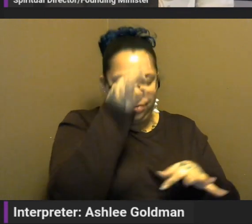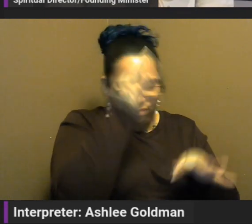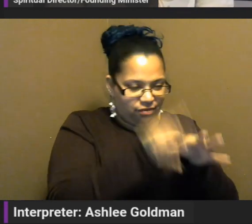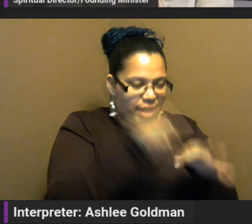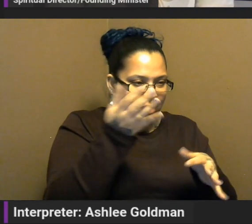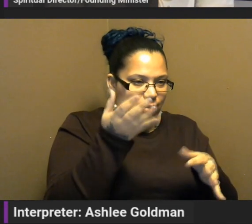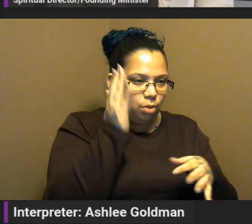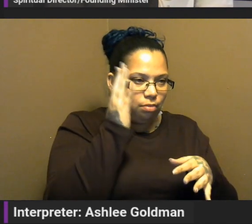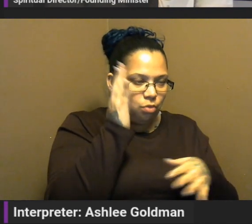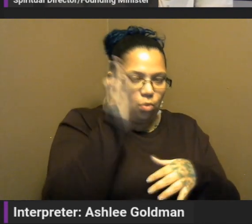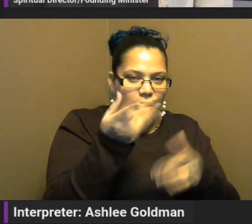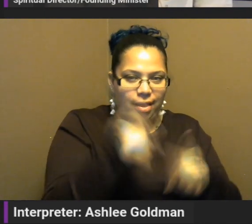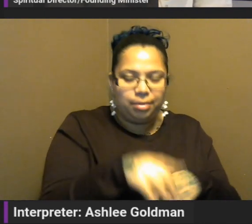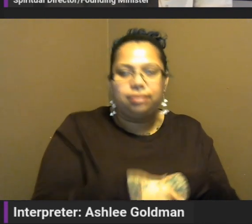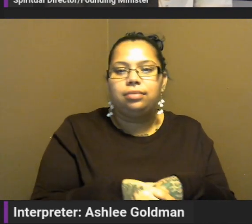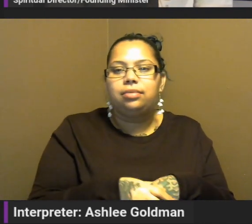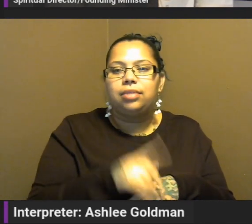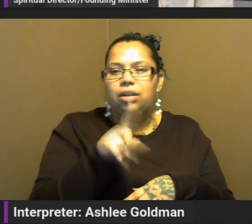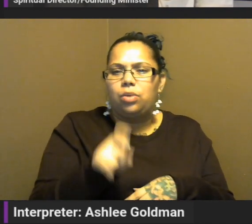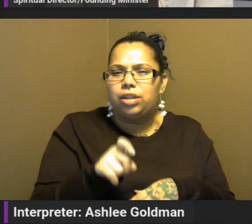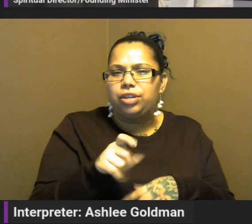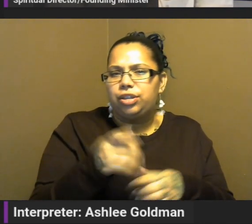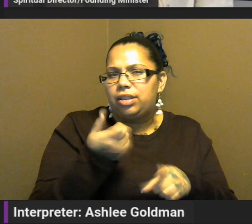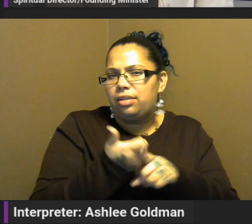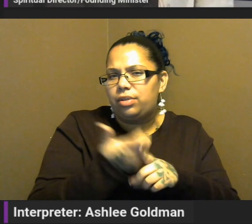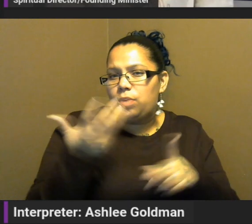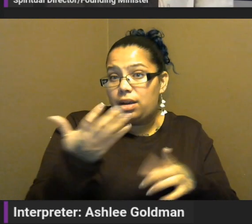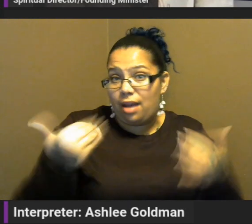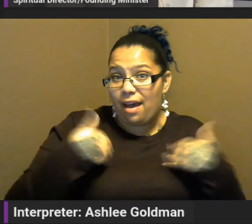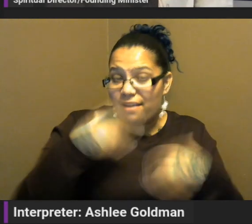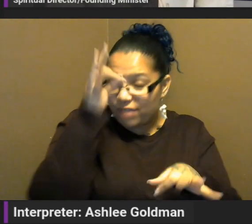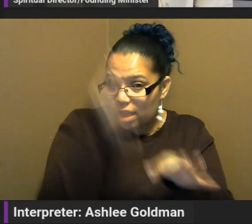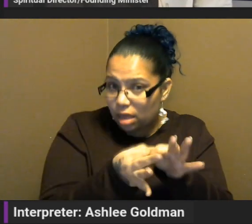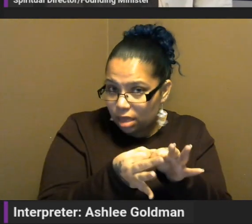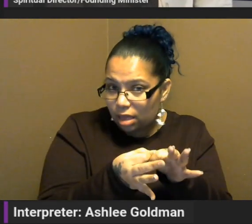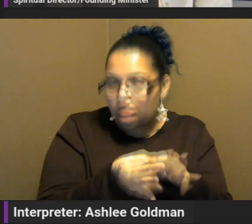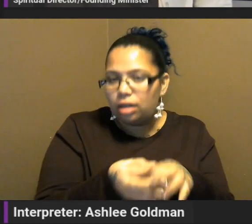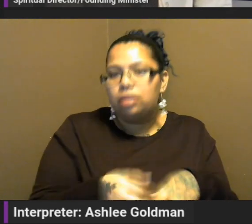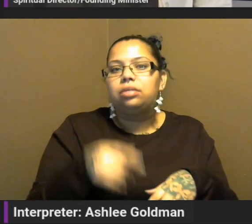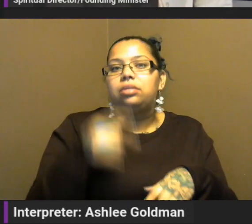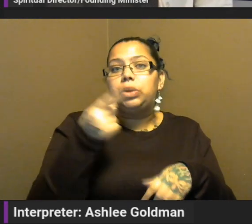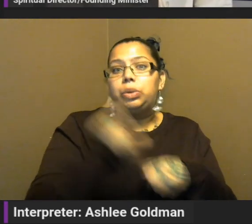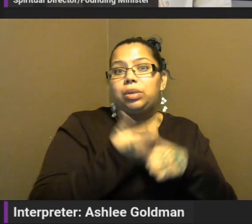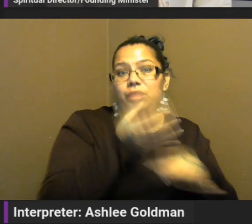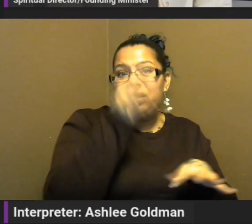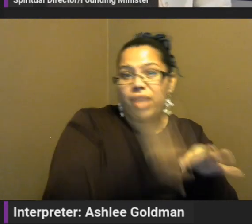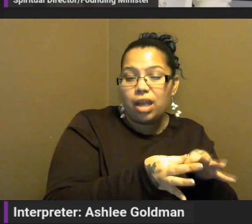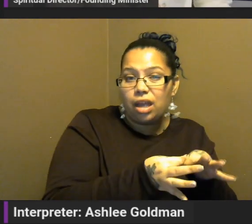well, got faith? What is faith? Are you faithful or faithless? Faith